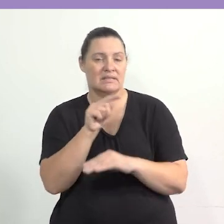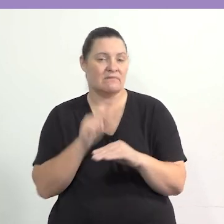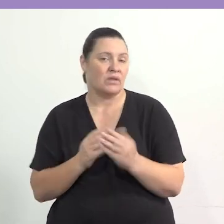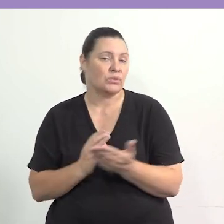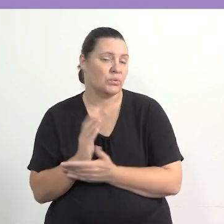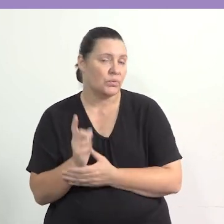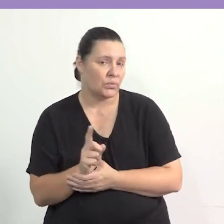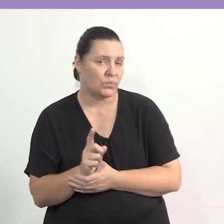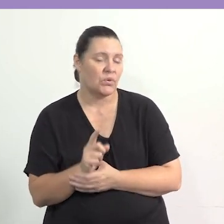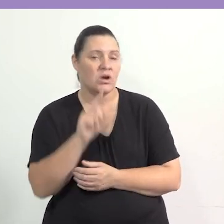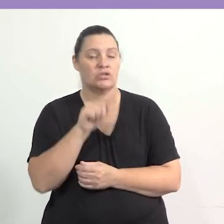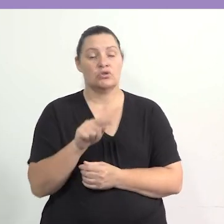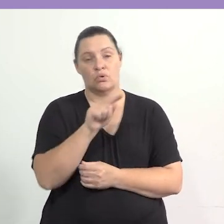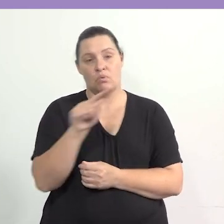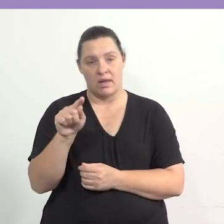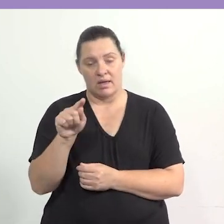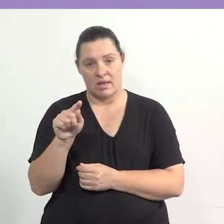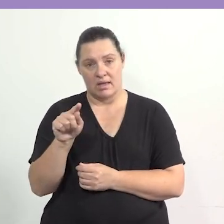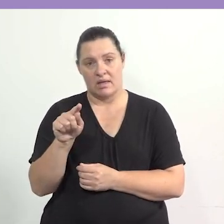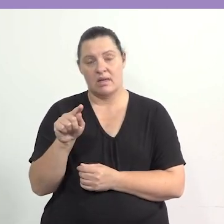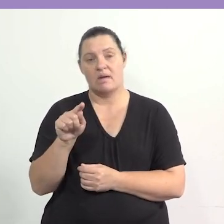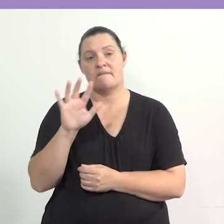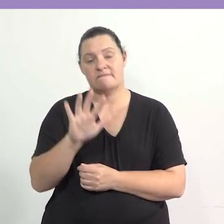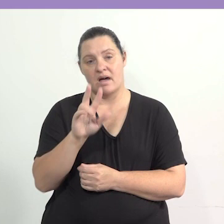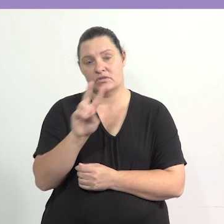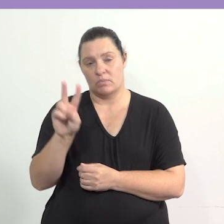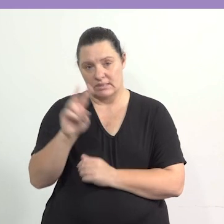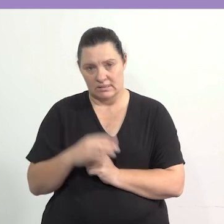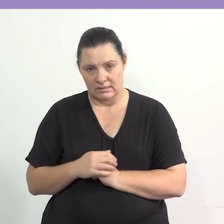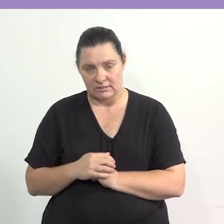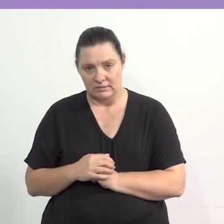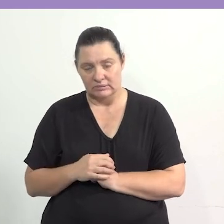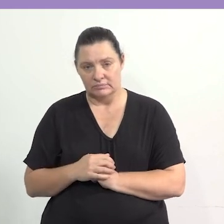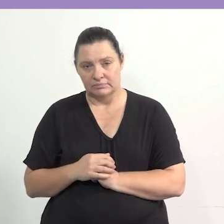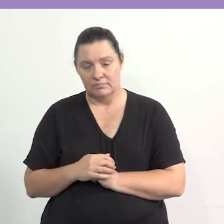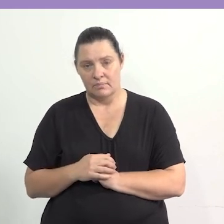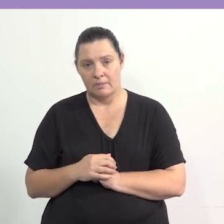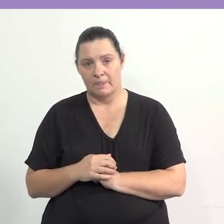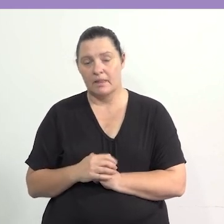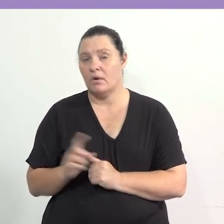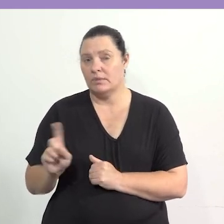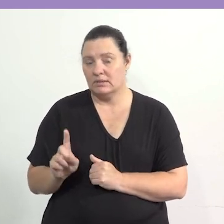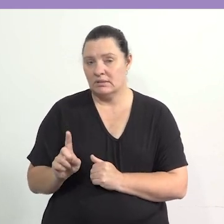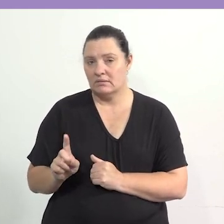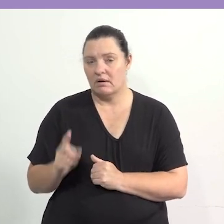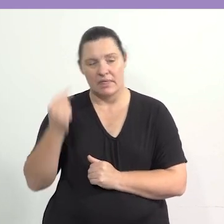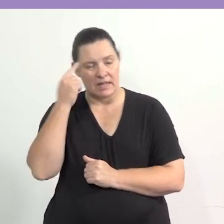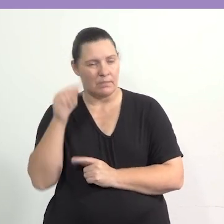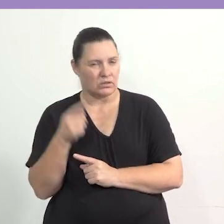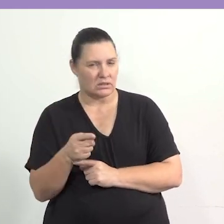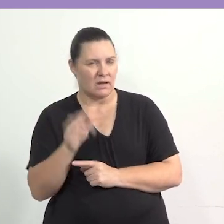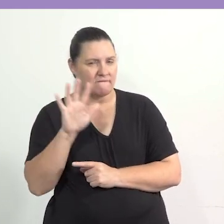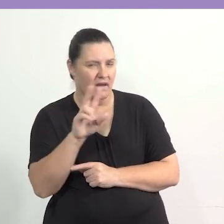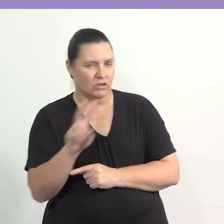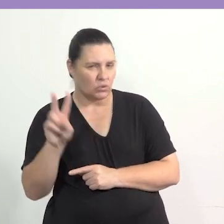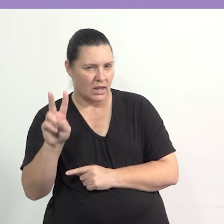that by the square root of 5 squared. Do we know what the square root of 5 squared is? If you think about it,